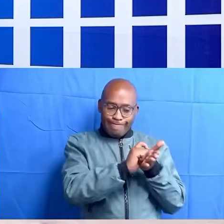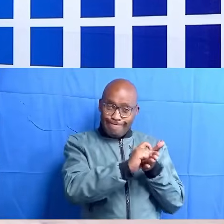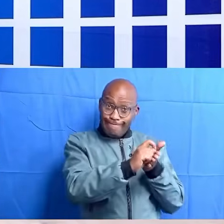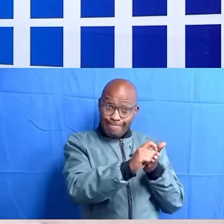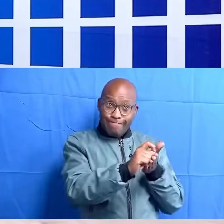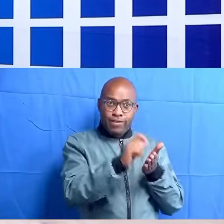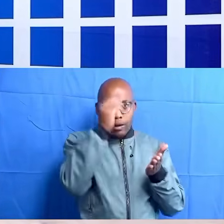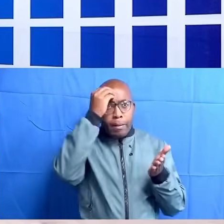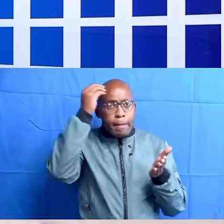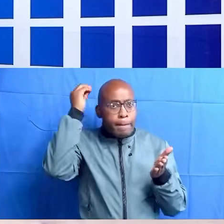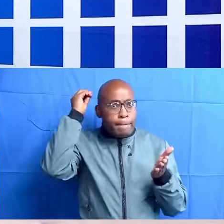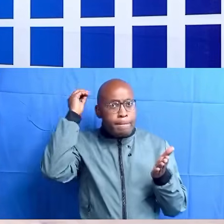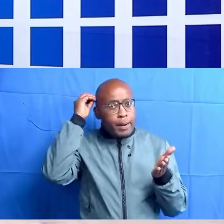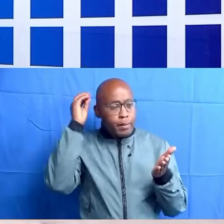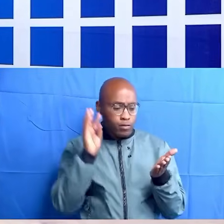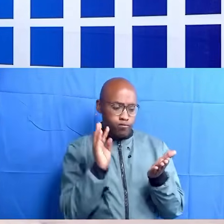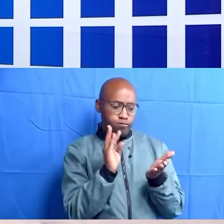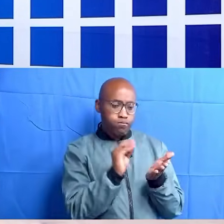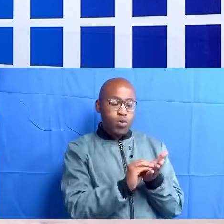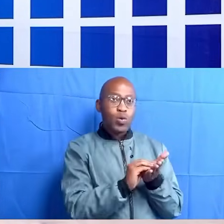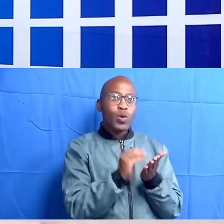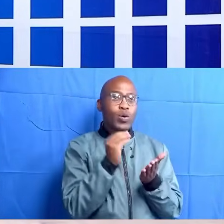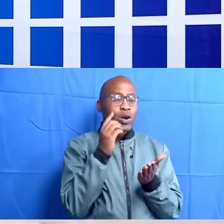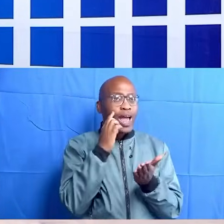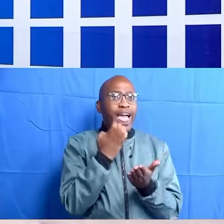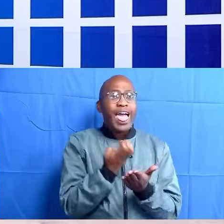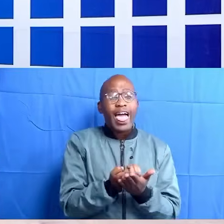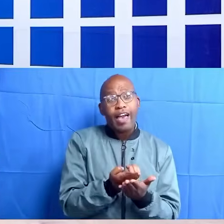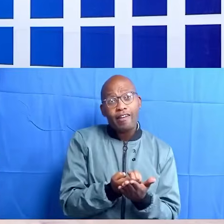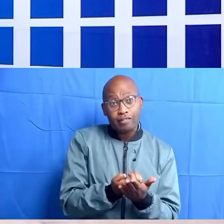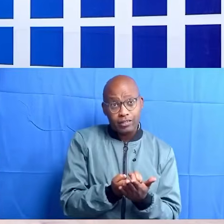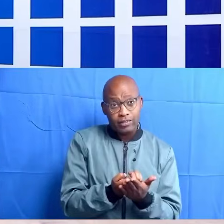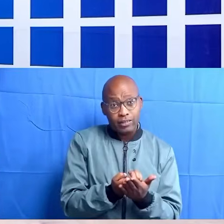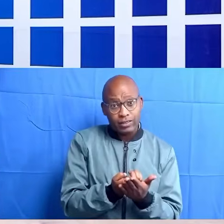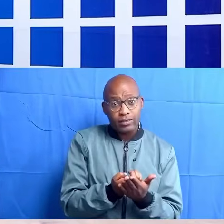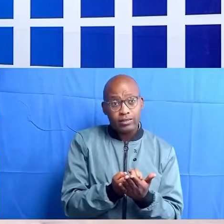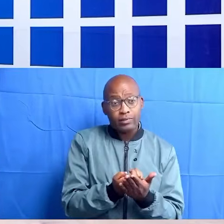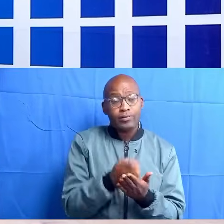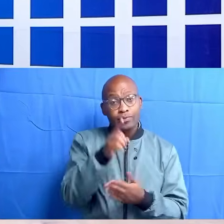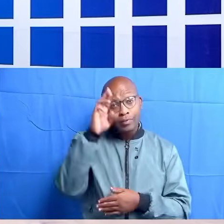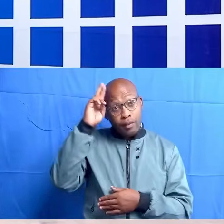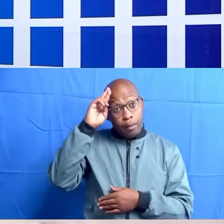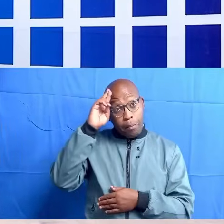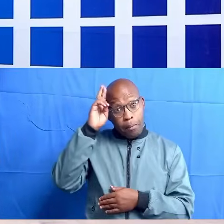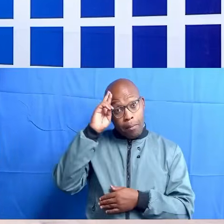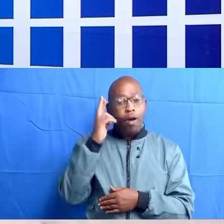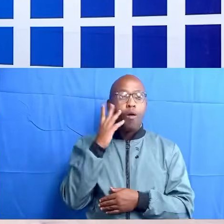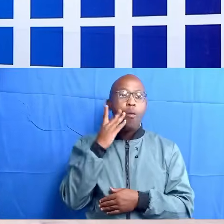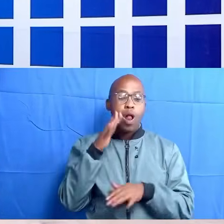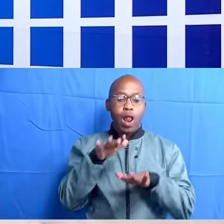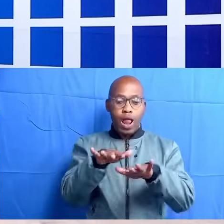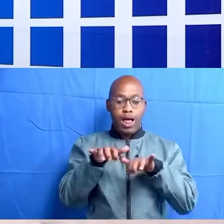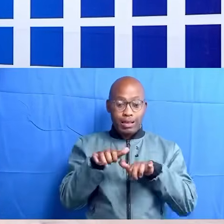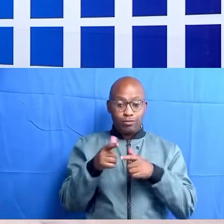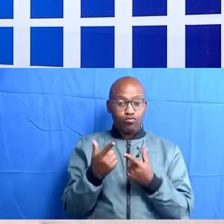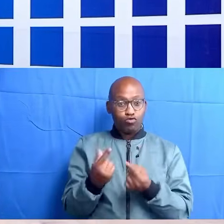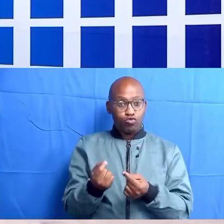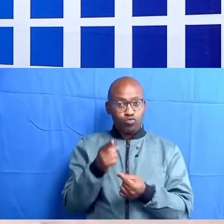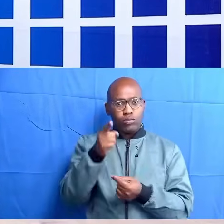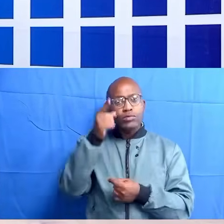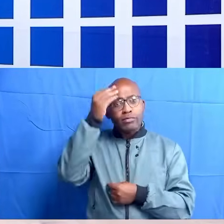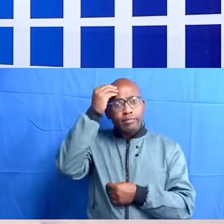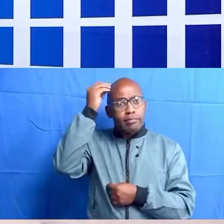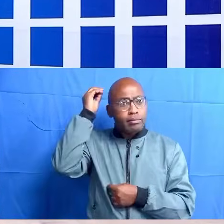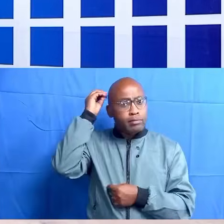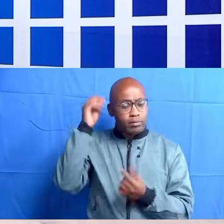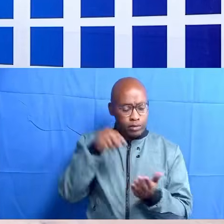reminded, learner, that whenever you are meeting the topic during the examination, read the